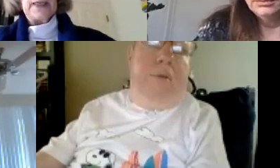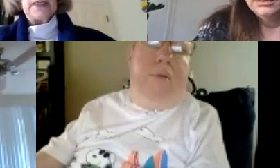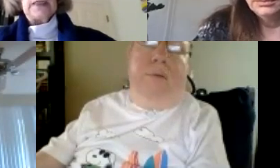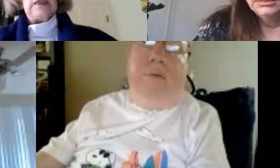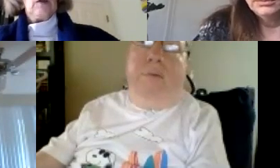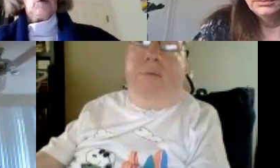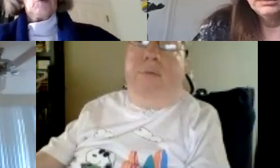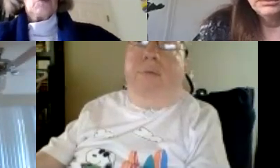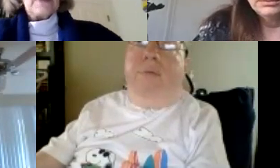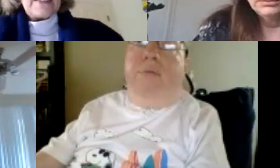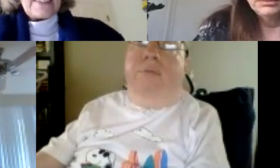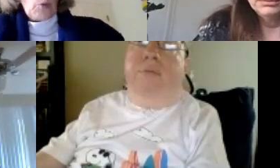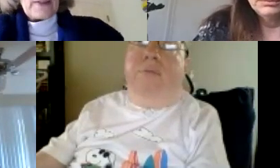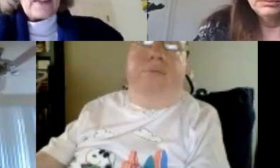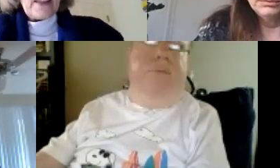assistance in,